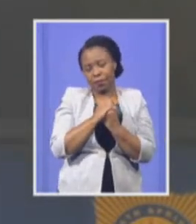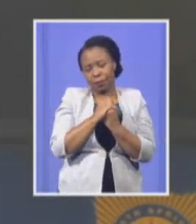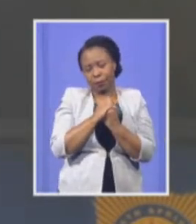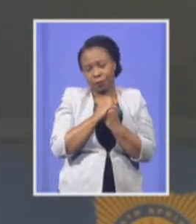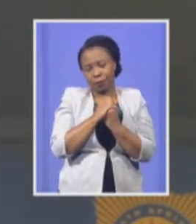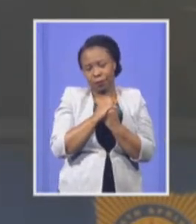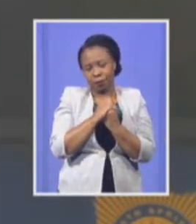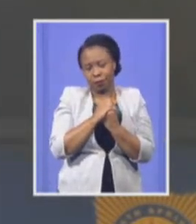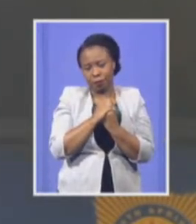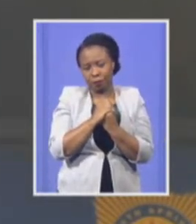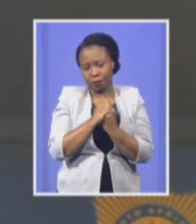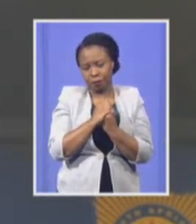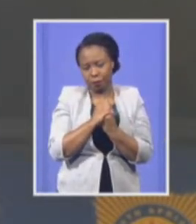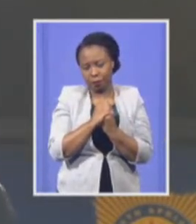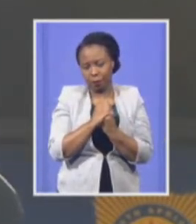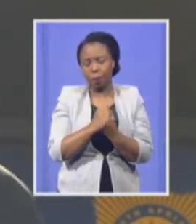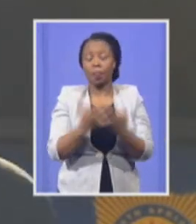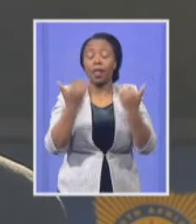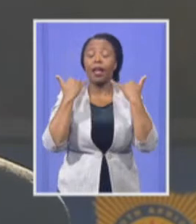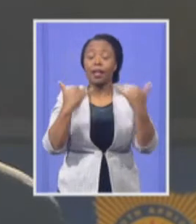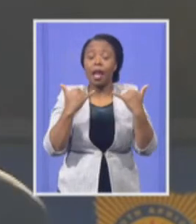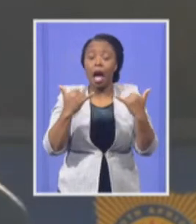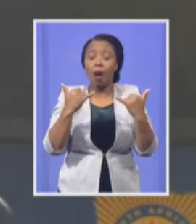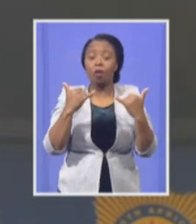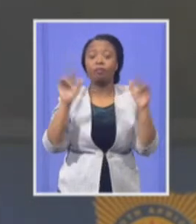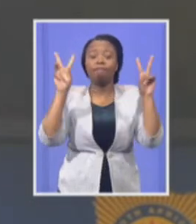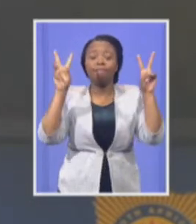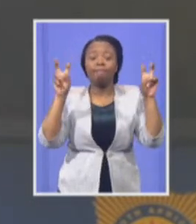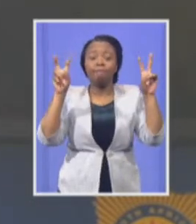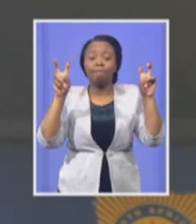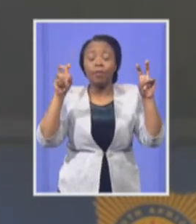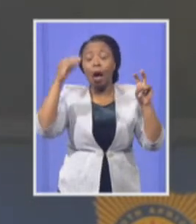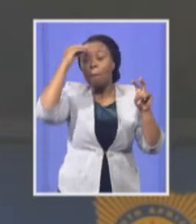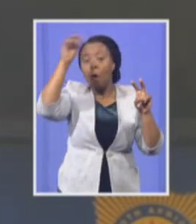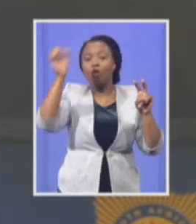Nikhuluma ke nge-recruitment yamaphoyisa.